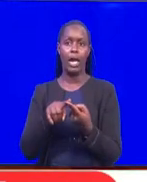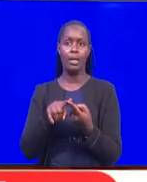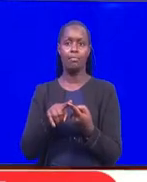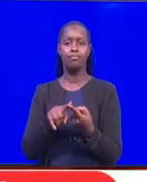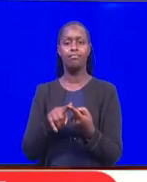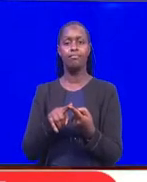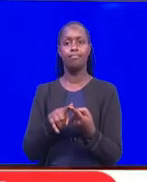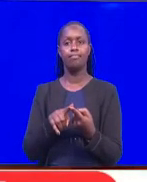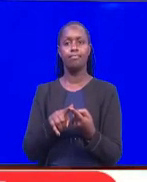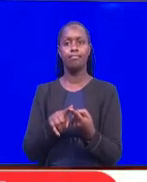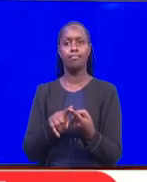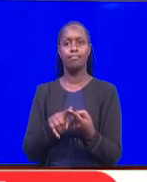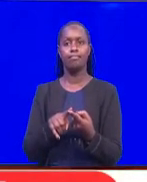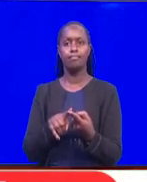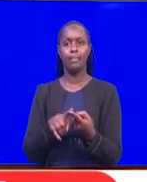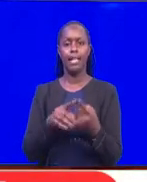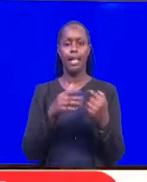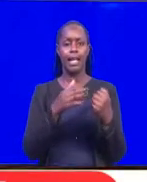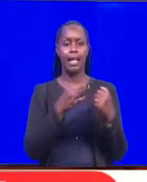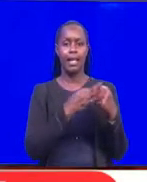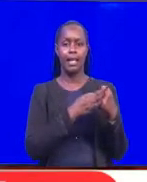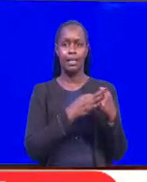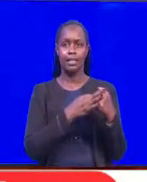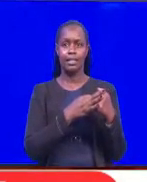tune of